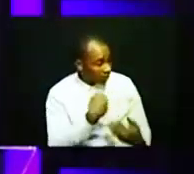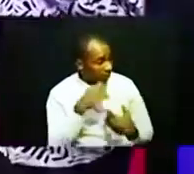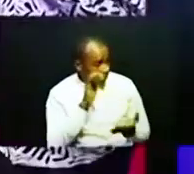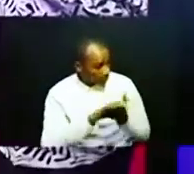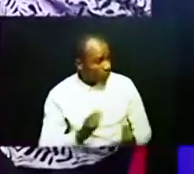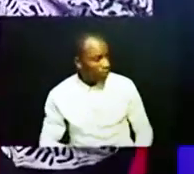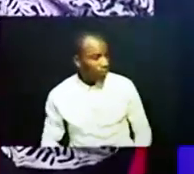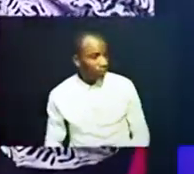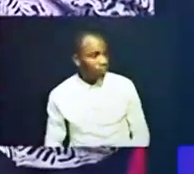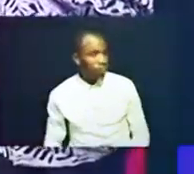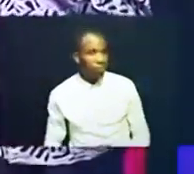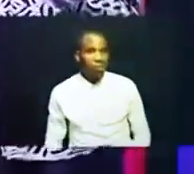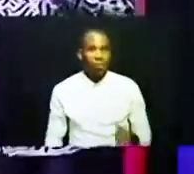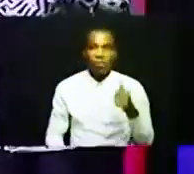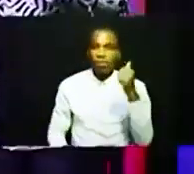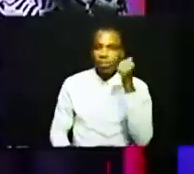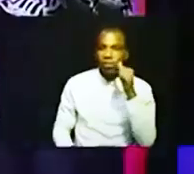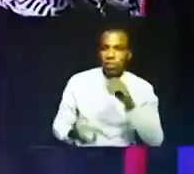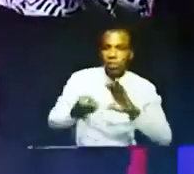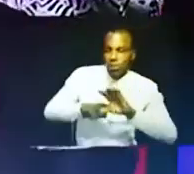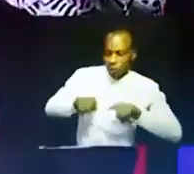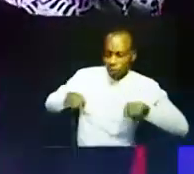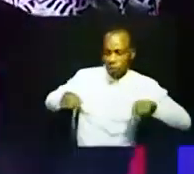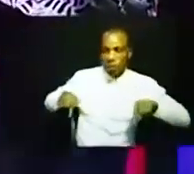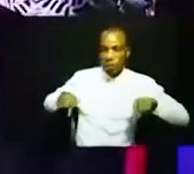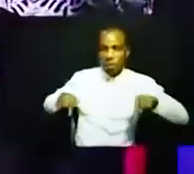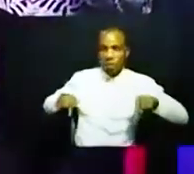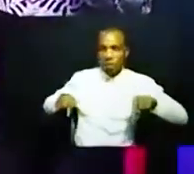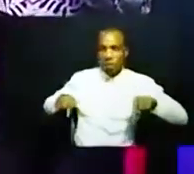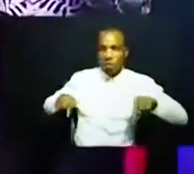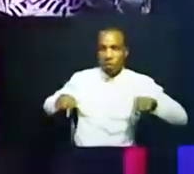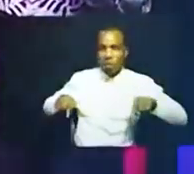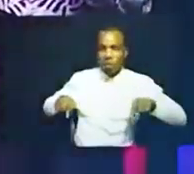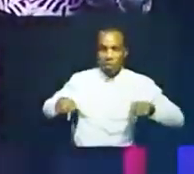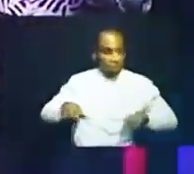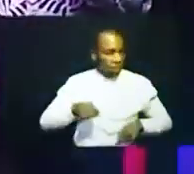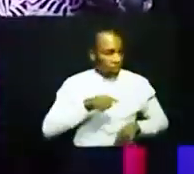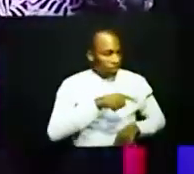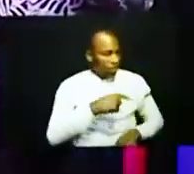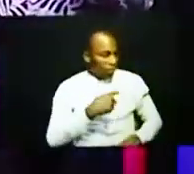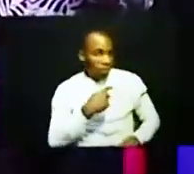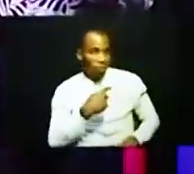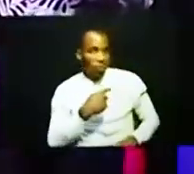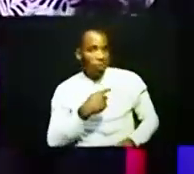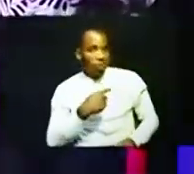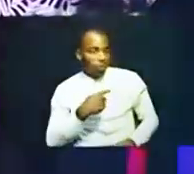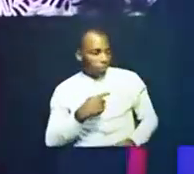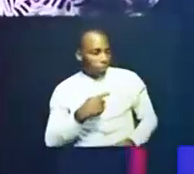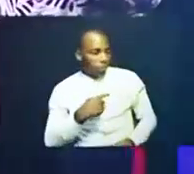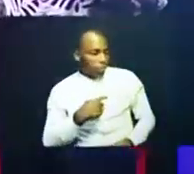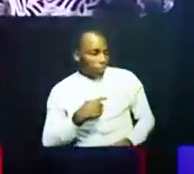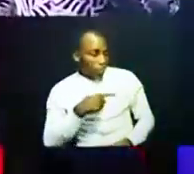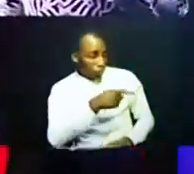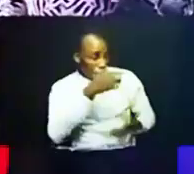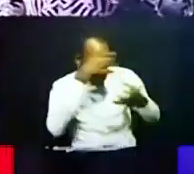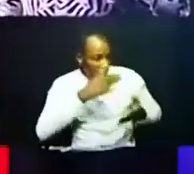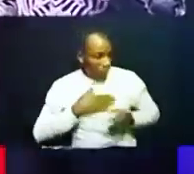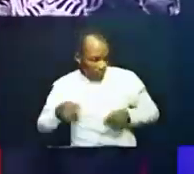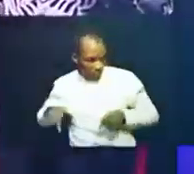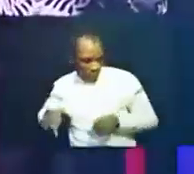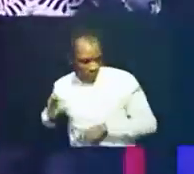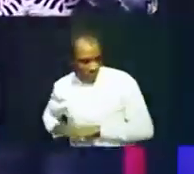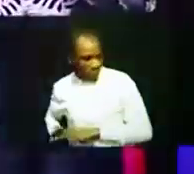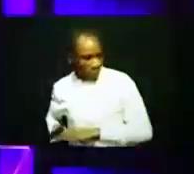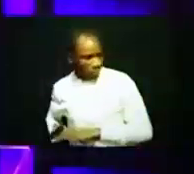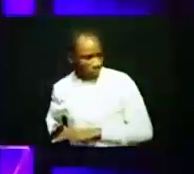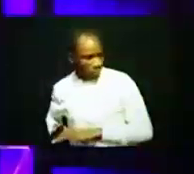Then you also started shaking. No, no, so she says, oh, you so make me shake in my seat. I will make you shake before the people. But look